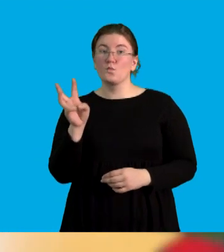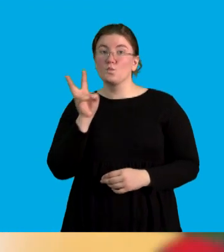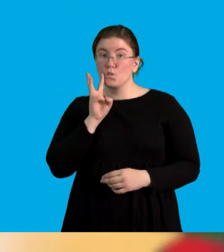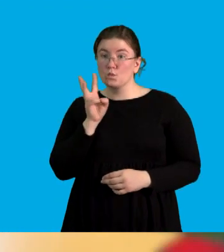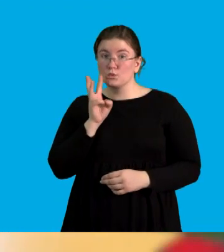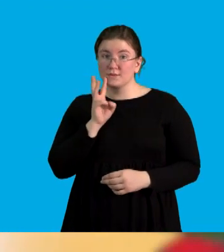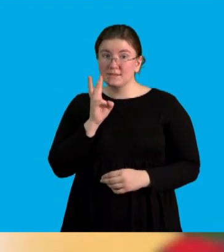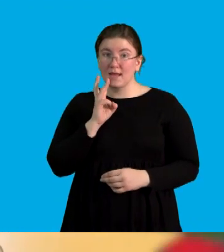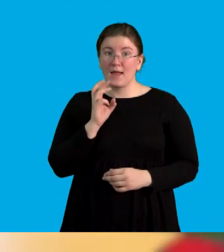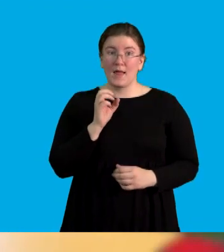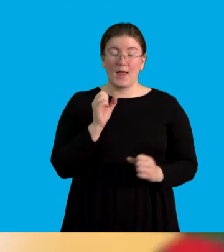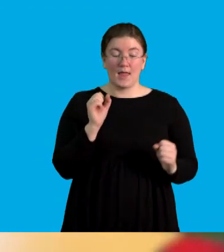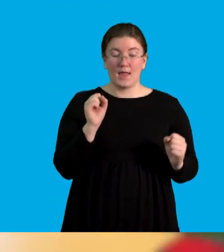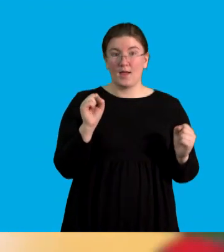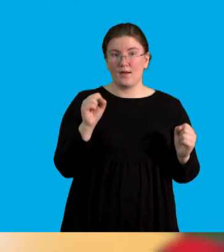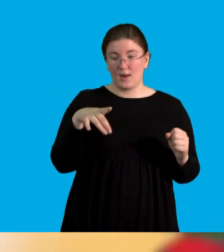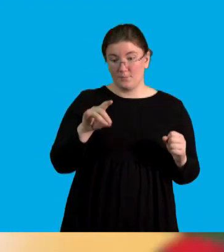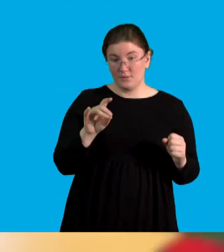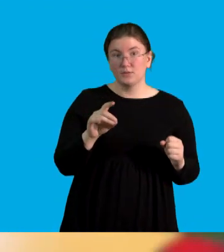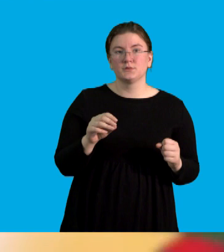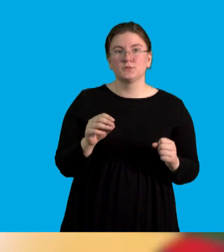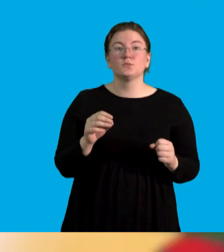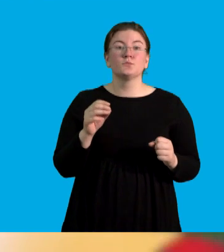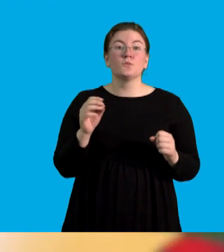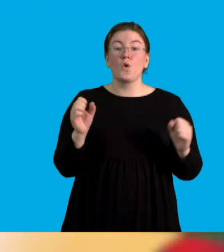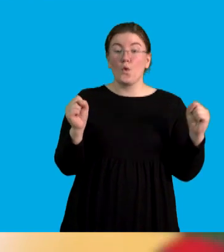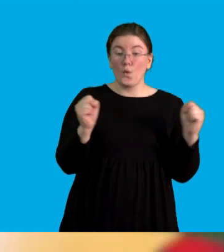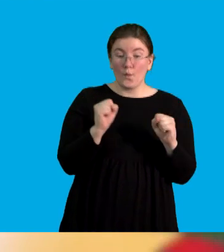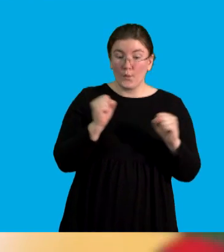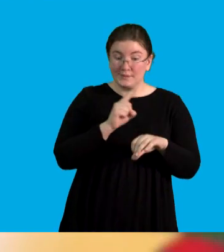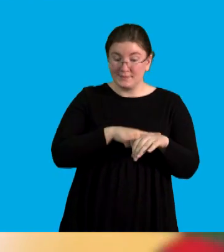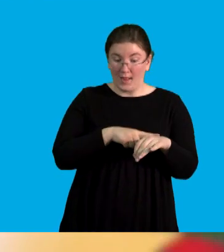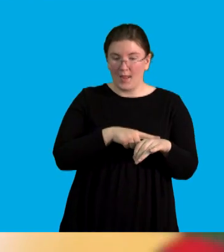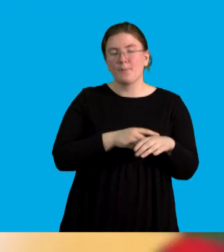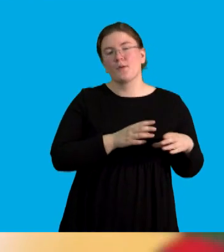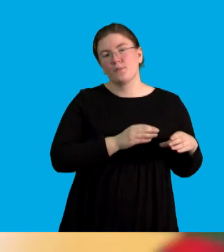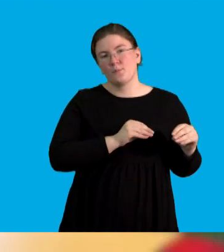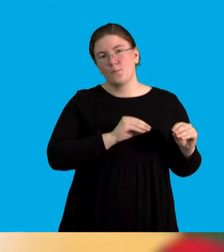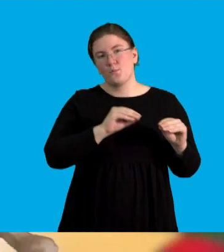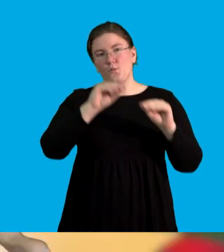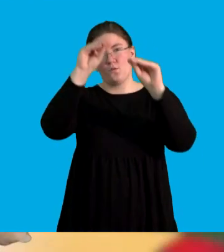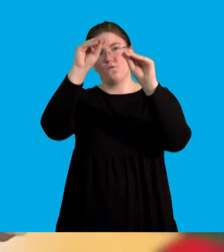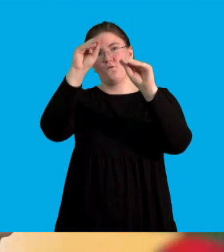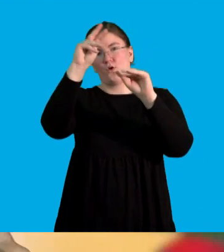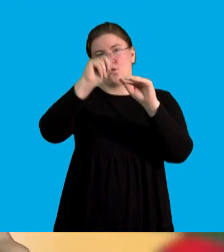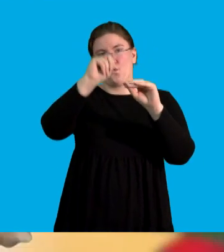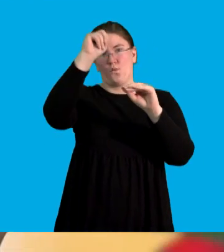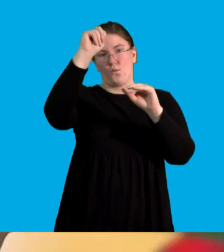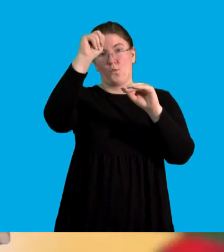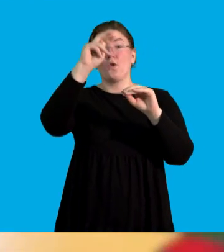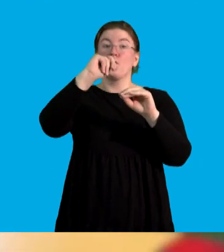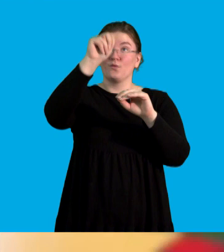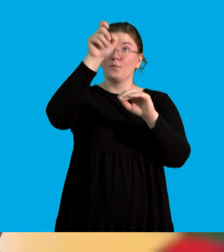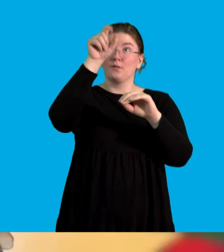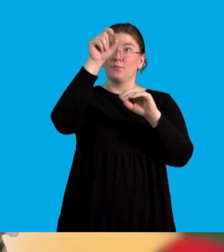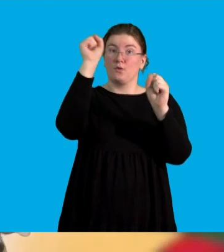aquatic animals. When it becomes colder in the Southern Hemisphere, they move north, and when it becomes cold in the